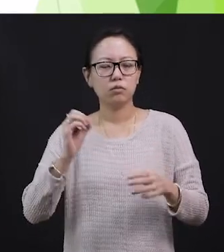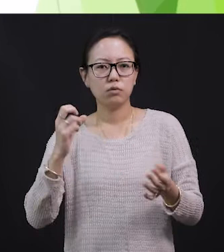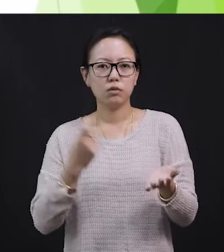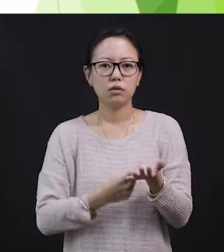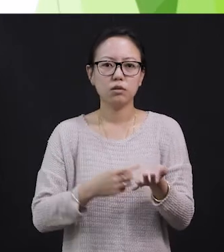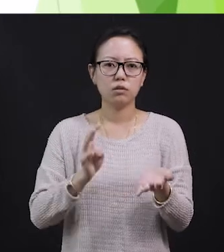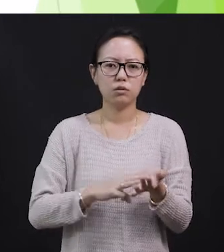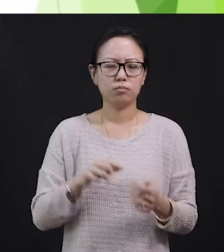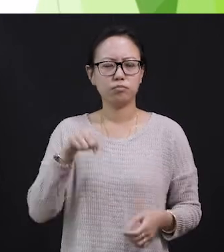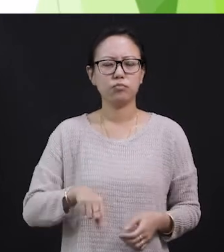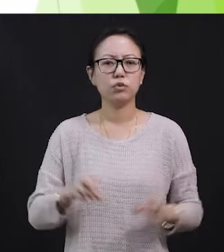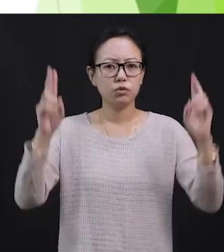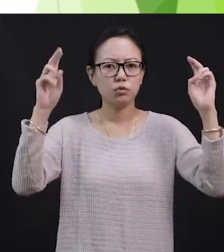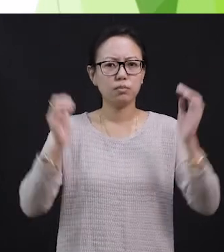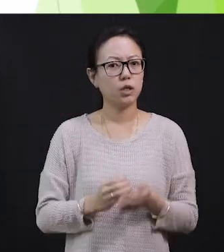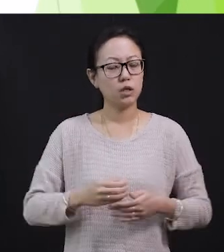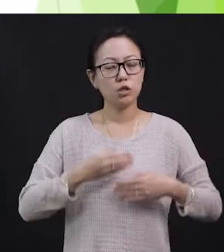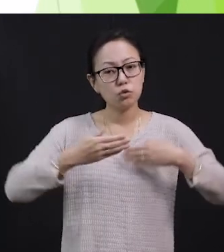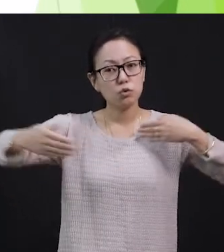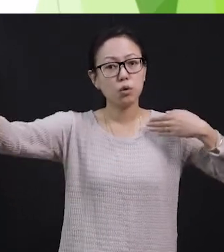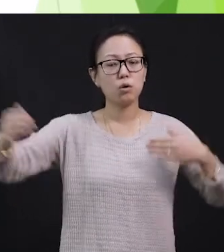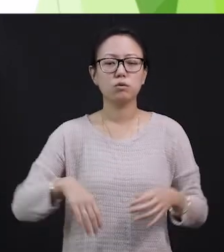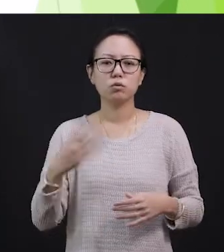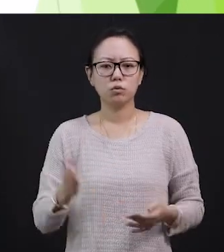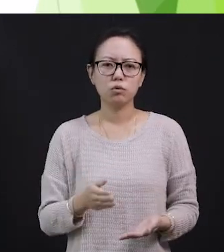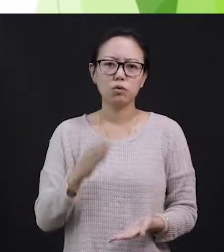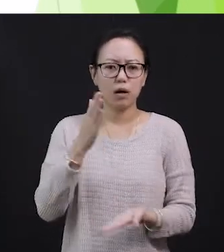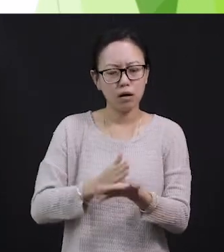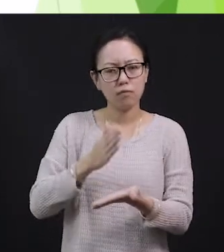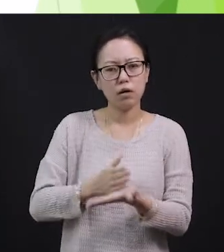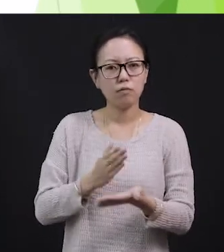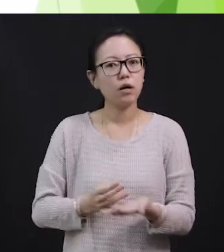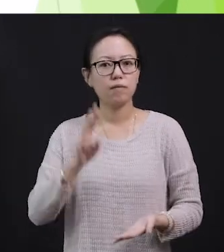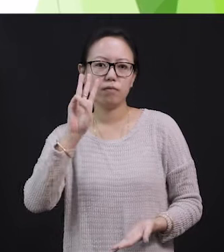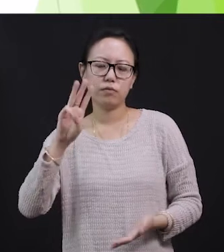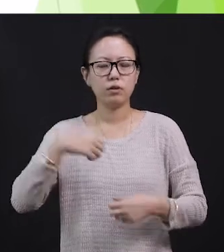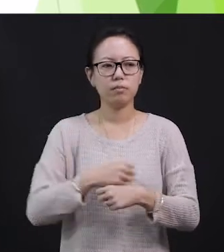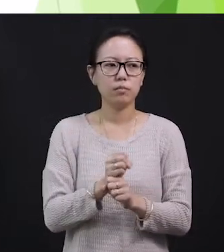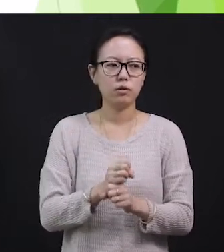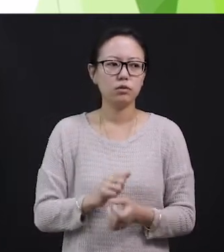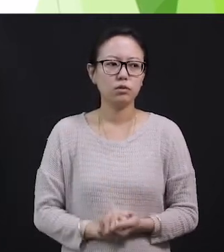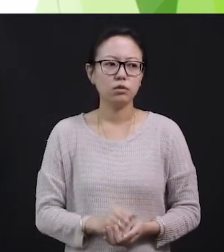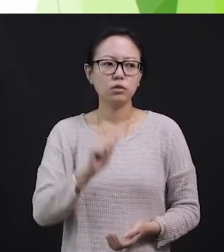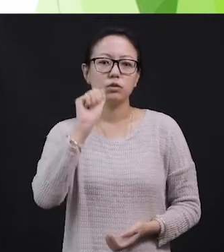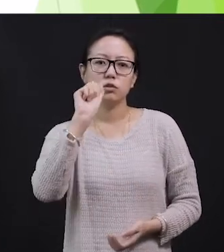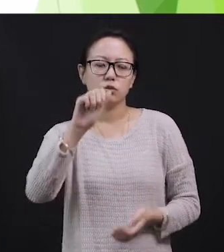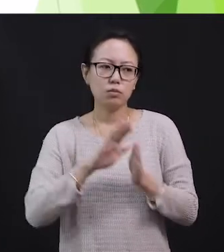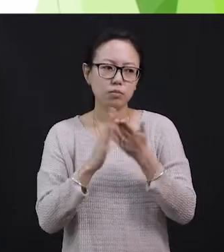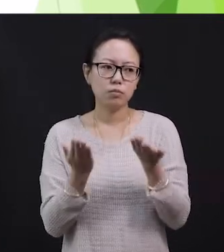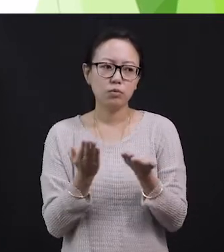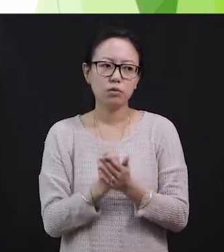two classes on this particular lesson. So this is your chapter number 6 and the pages are 43 to